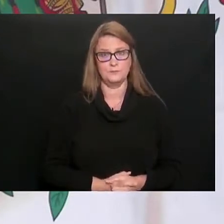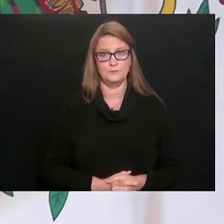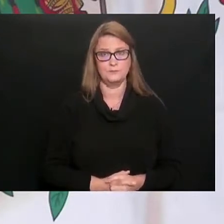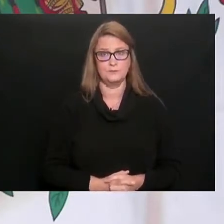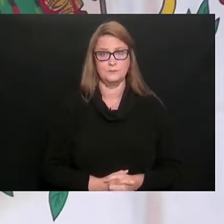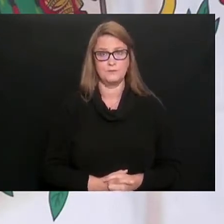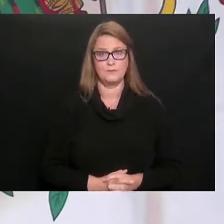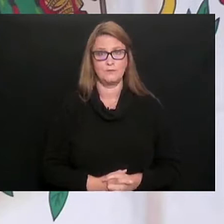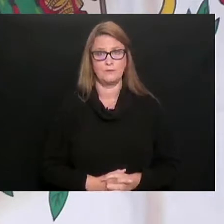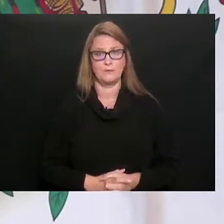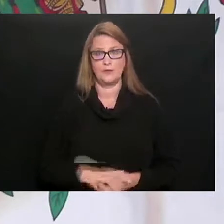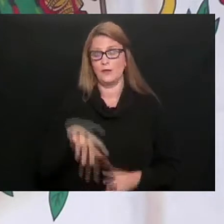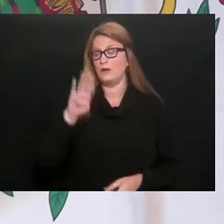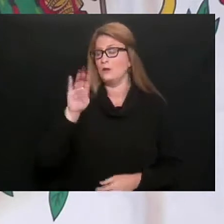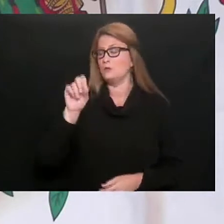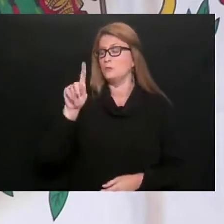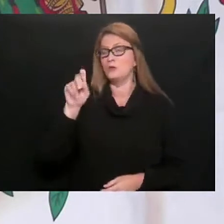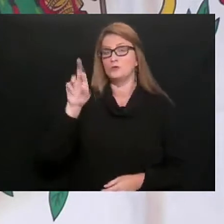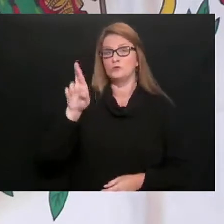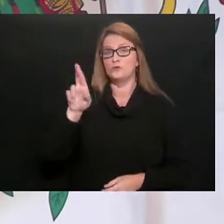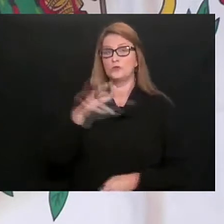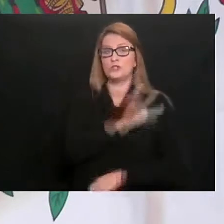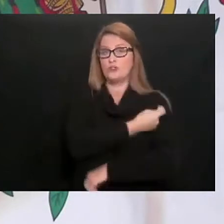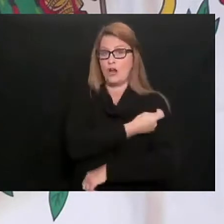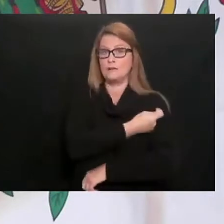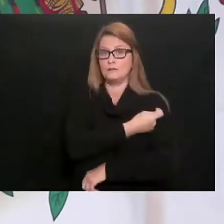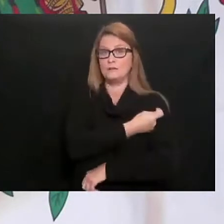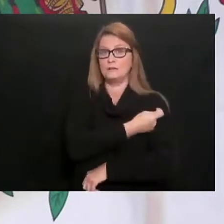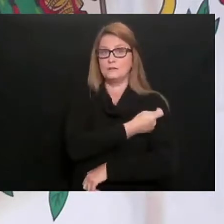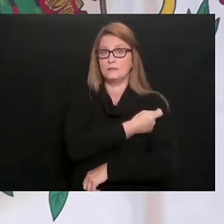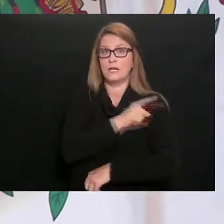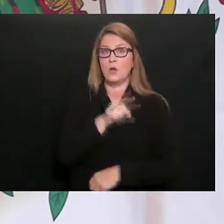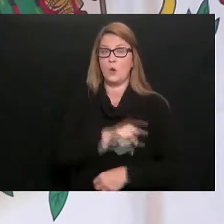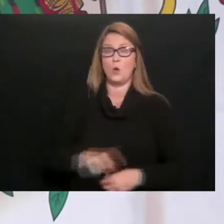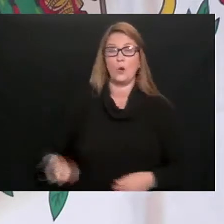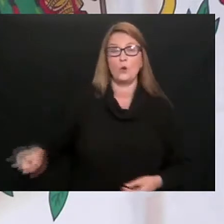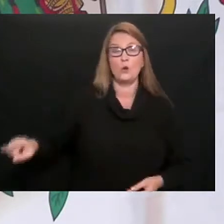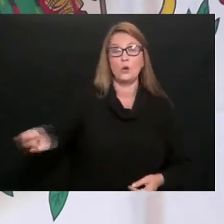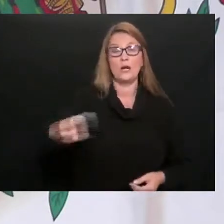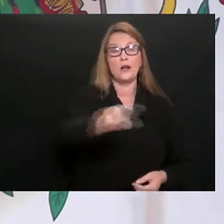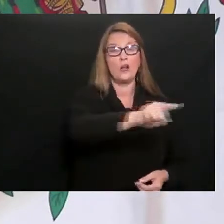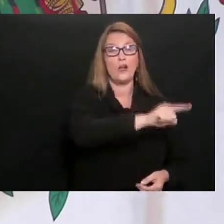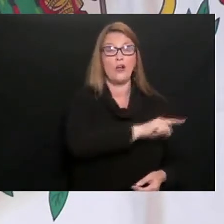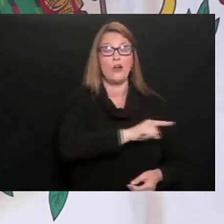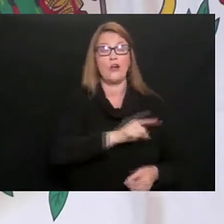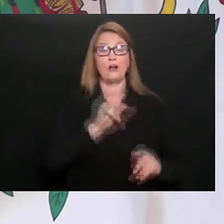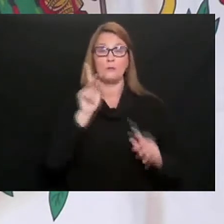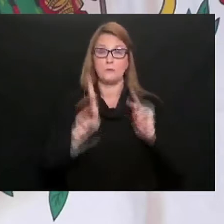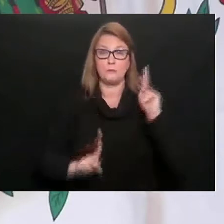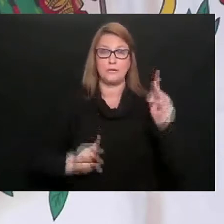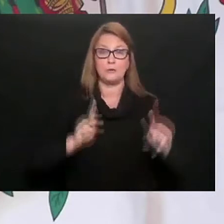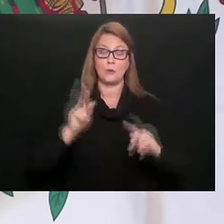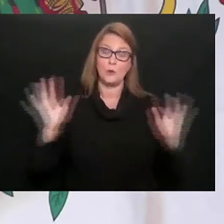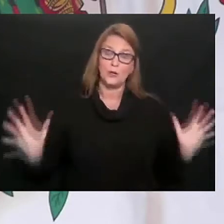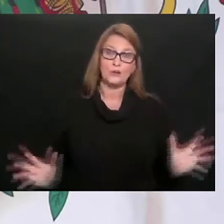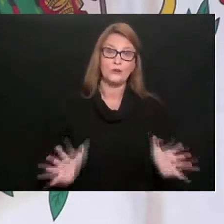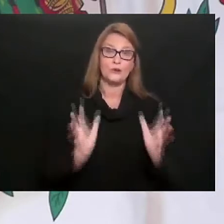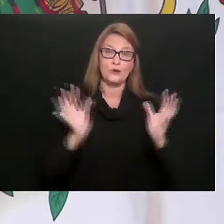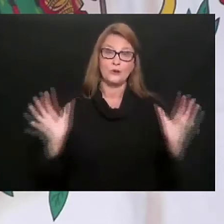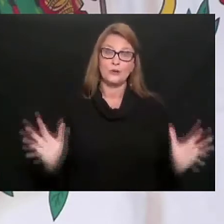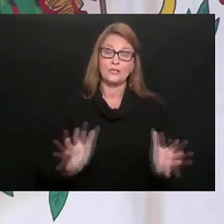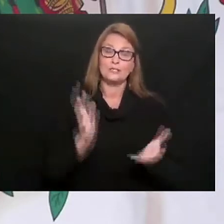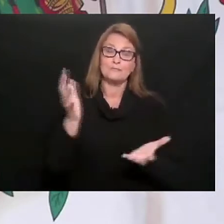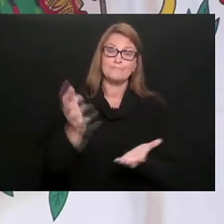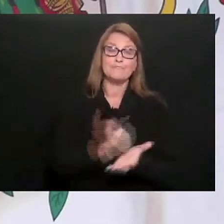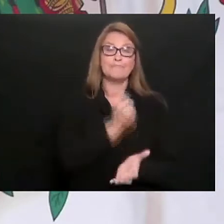the booster shots. Everyone is encouraged all across America now to get your booster shots. They're open